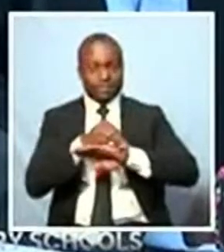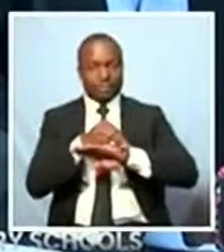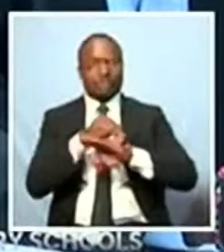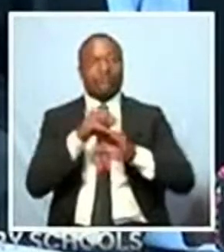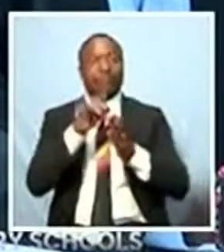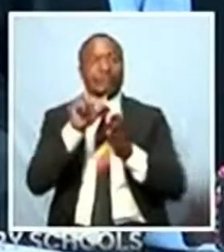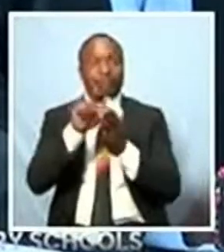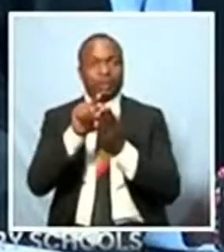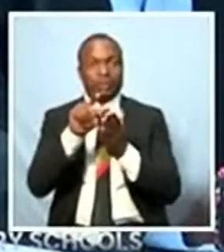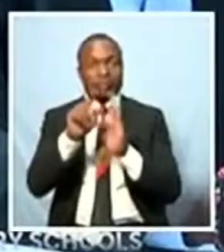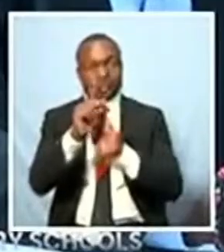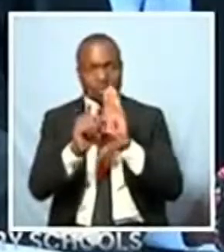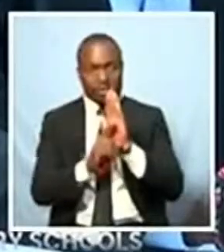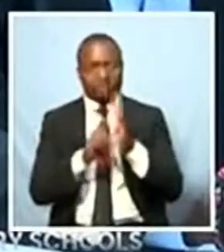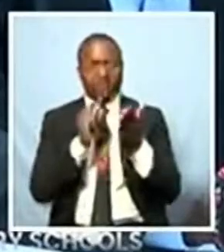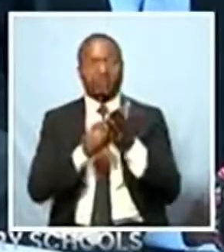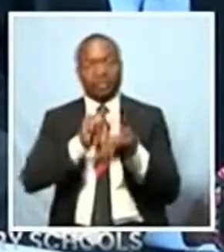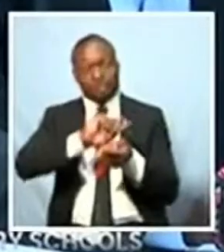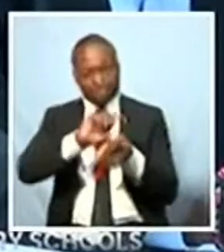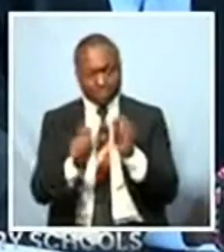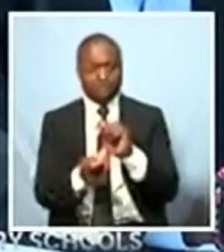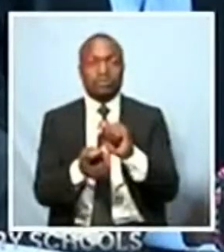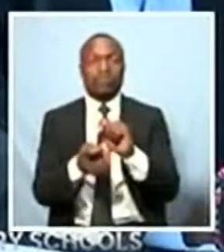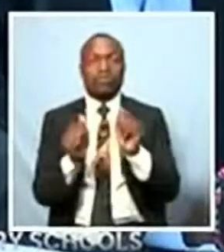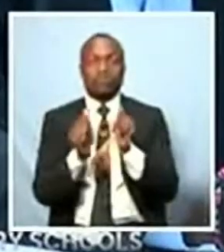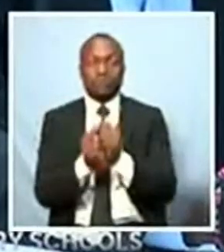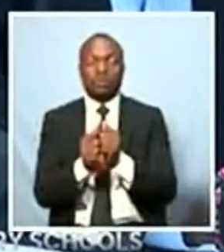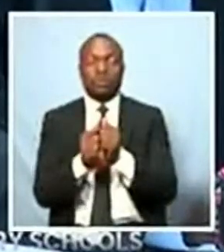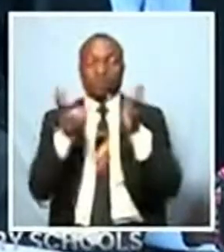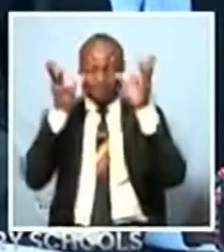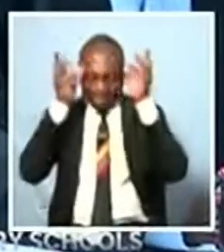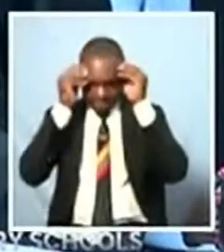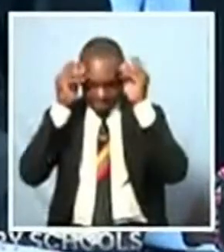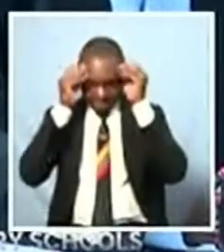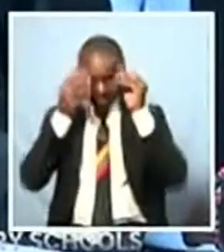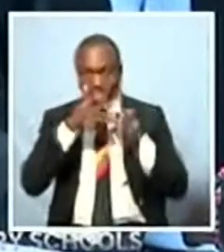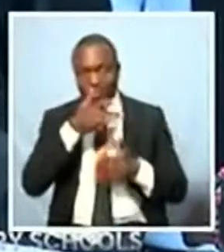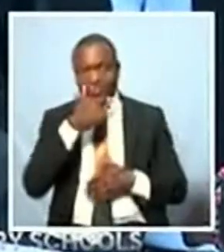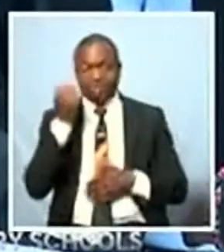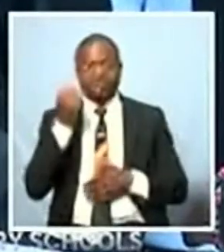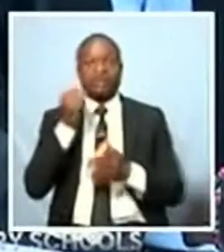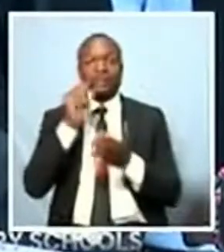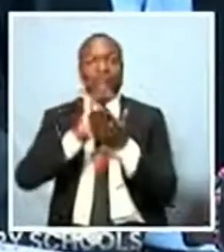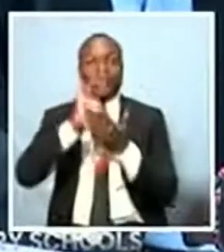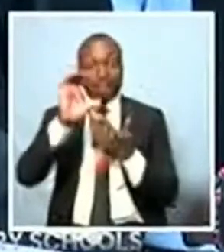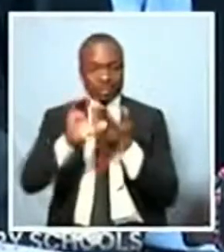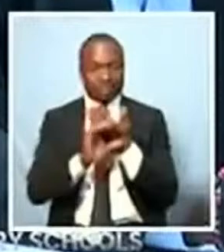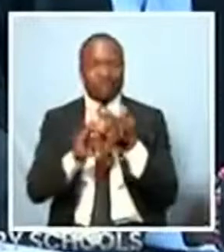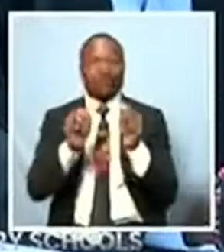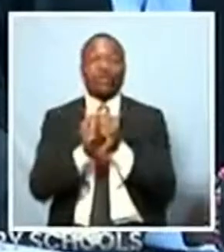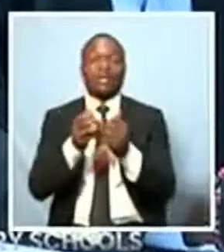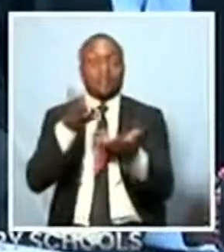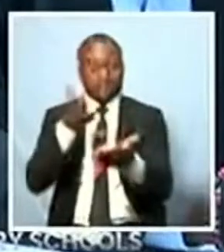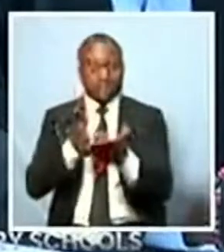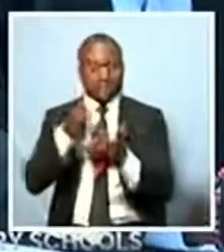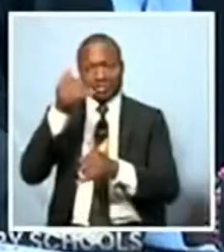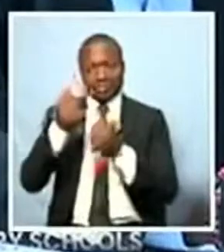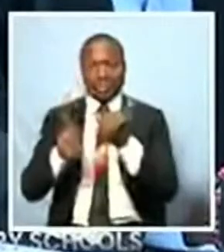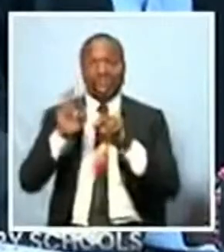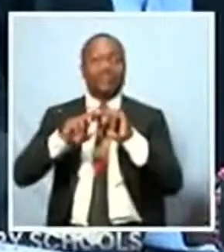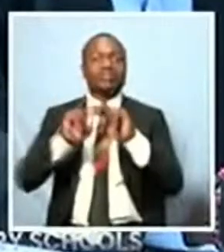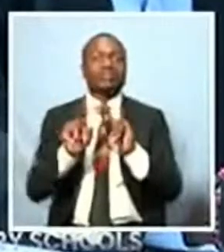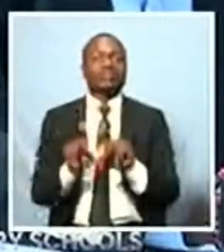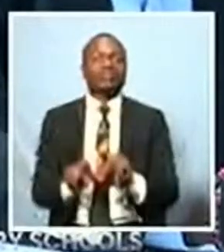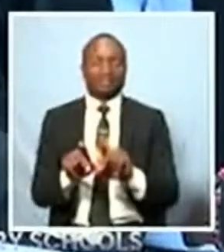this narrative changes in conformity with the competence-based curriculum. With this conclusion,